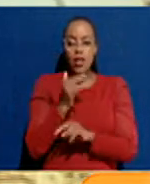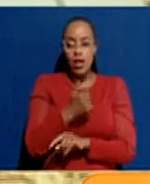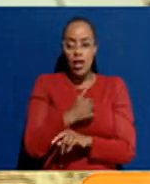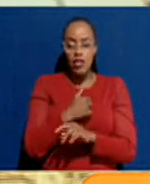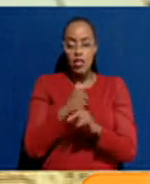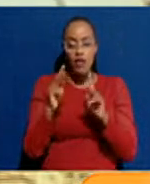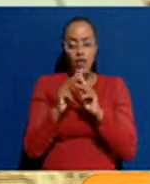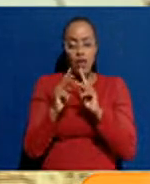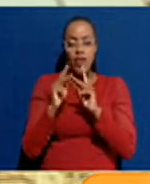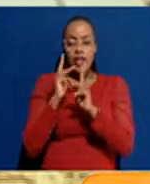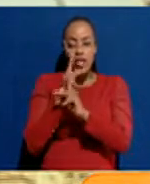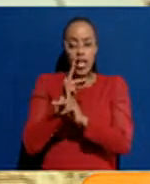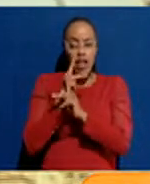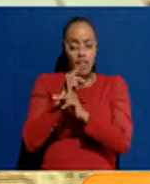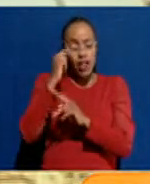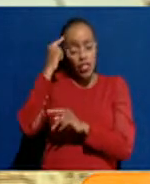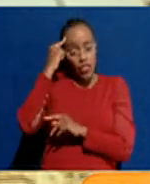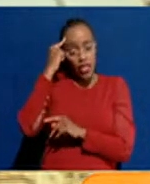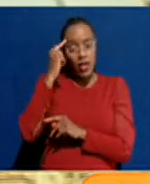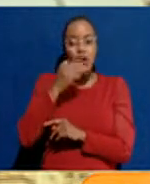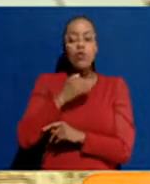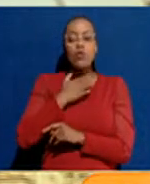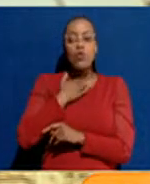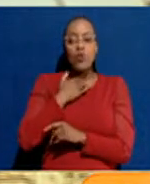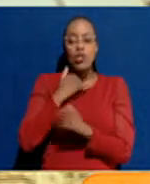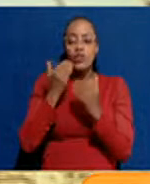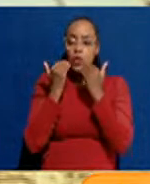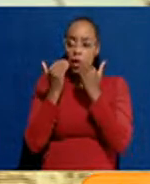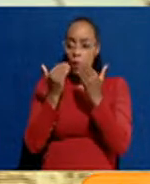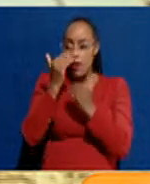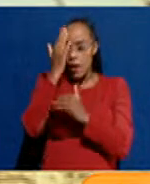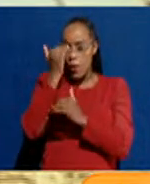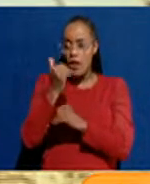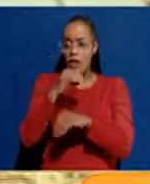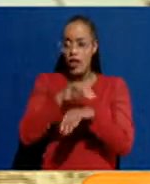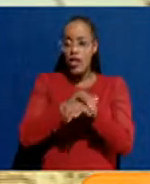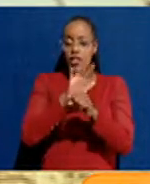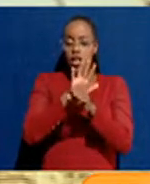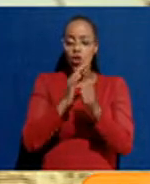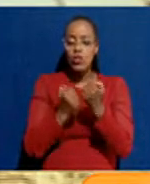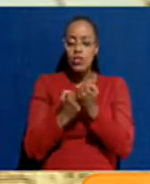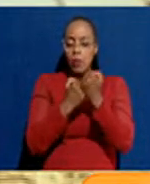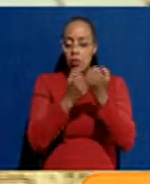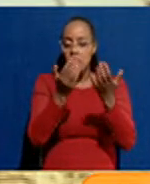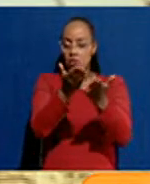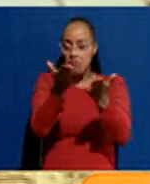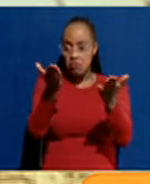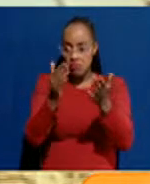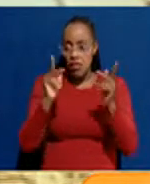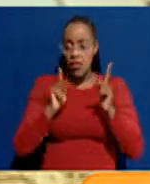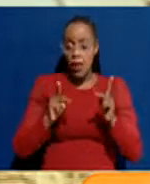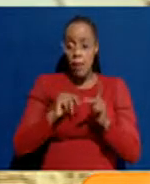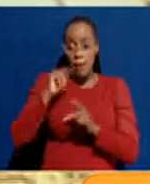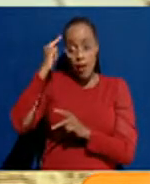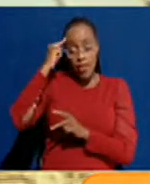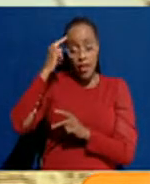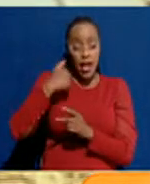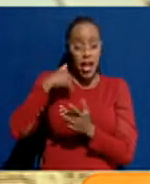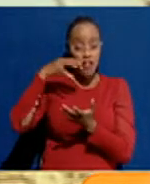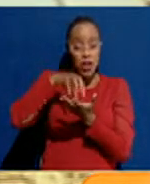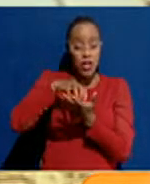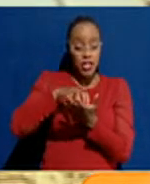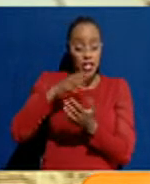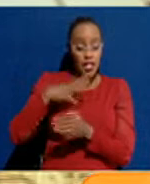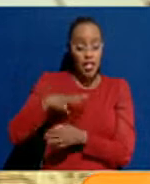very determined. And I think what I must really appreciate is that we are getting a lot of support now from the public. Mm-hmm. I think we have cases of